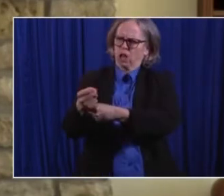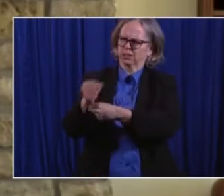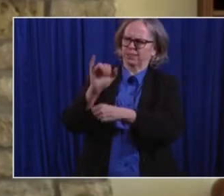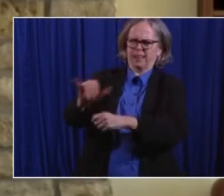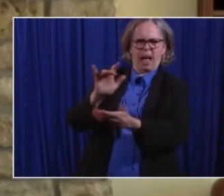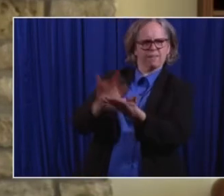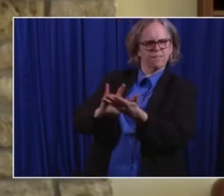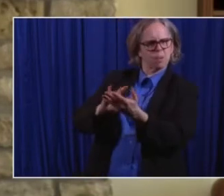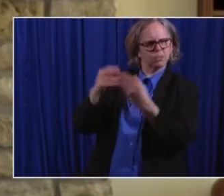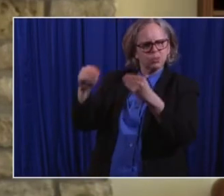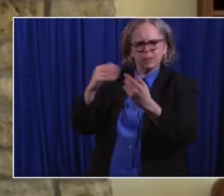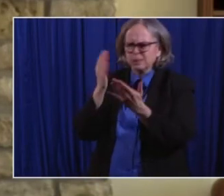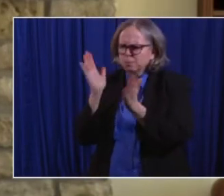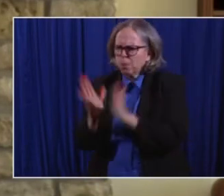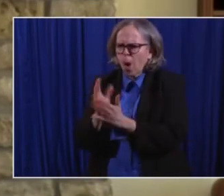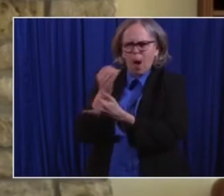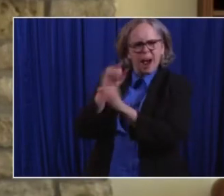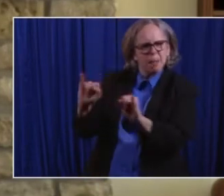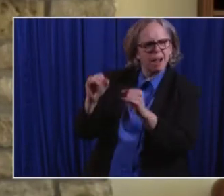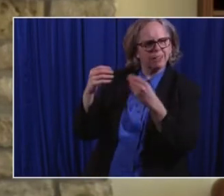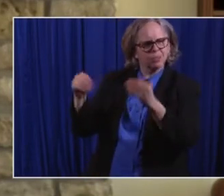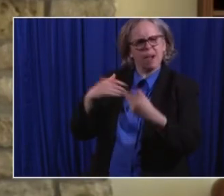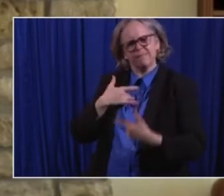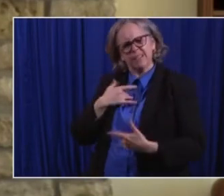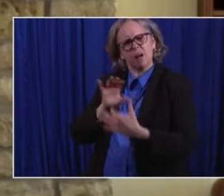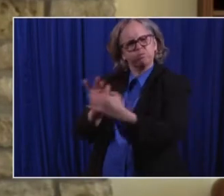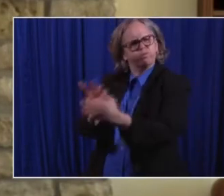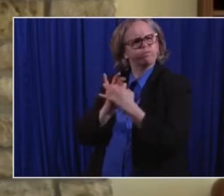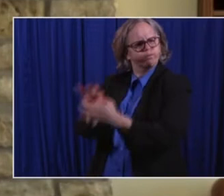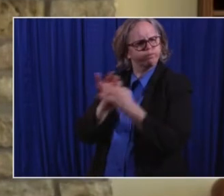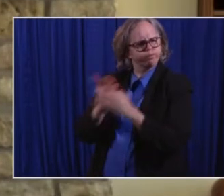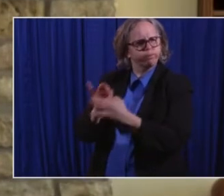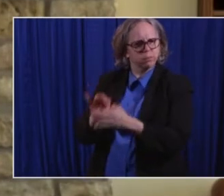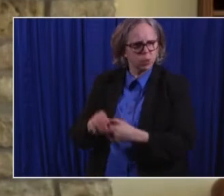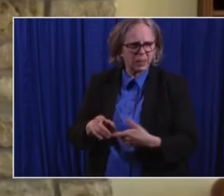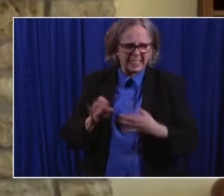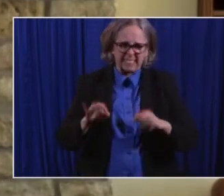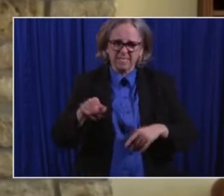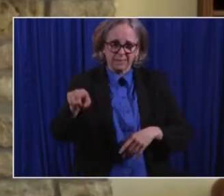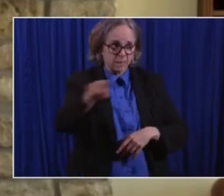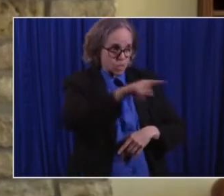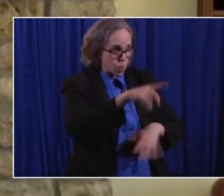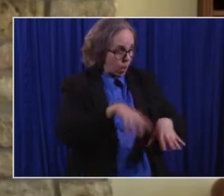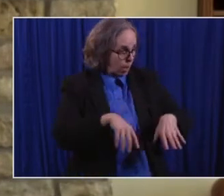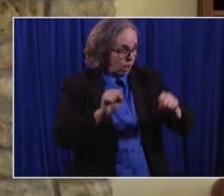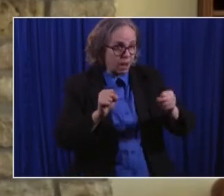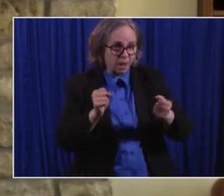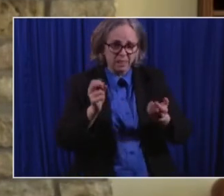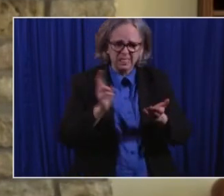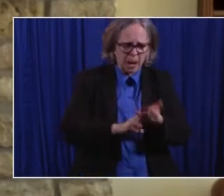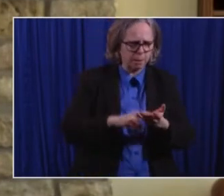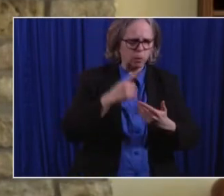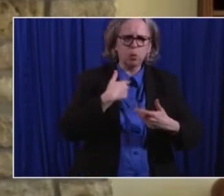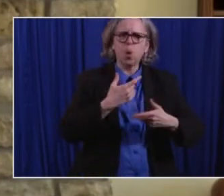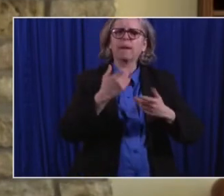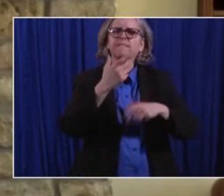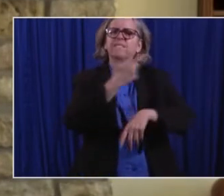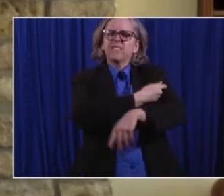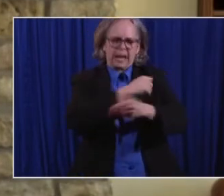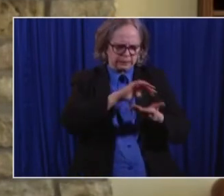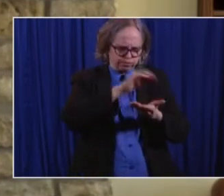so the pharmacies that have signed up will be able to get that vaccine. We'll be getting that vaccine next